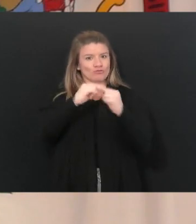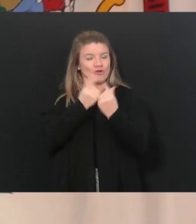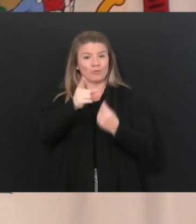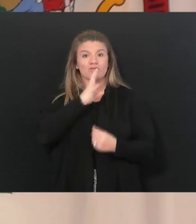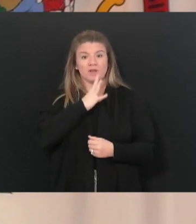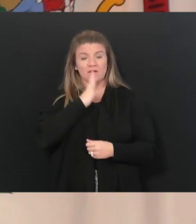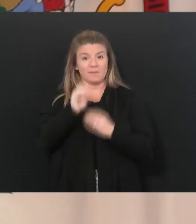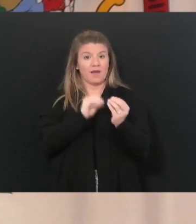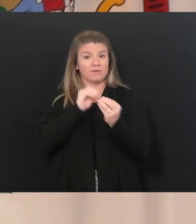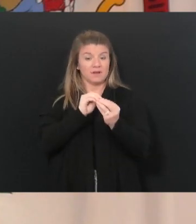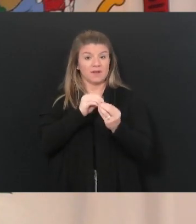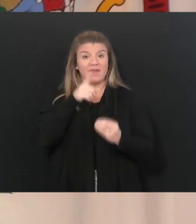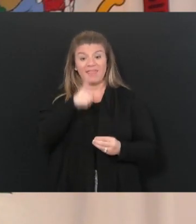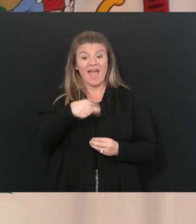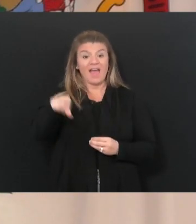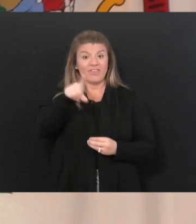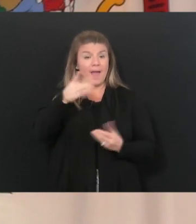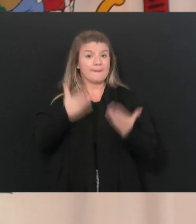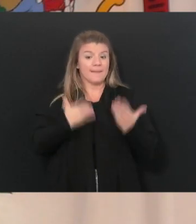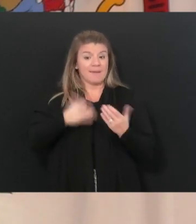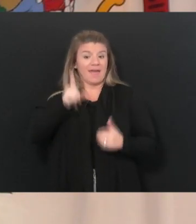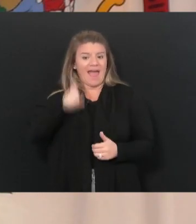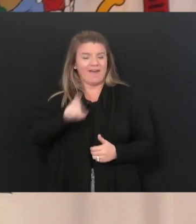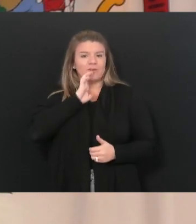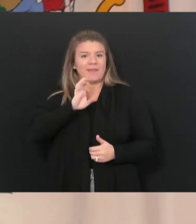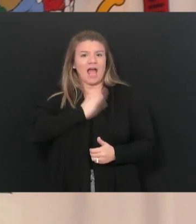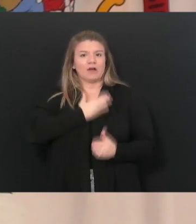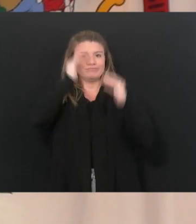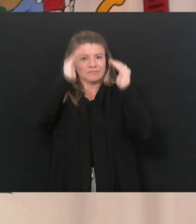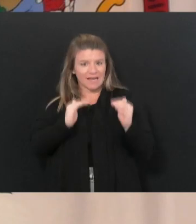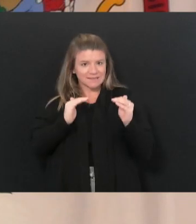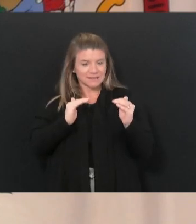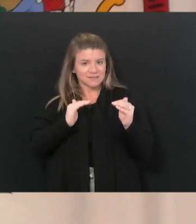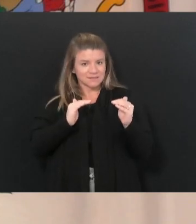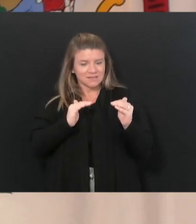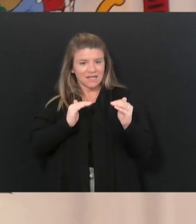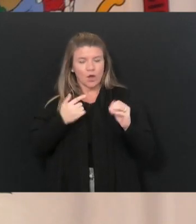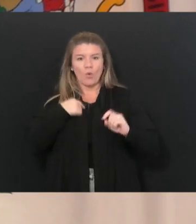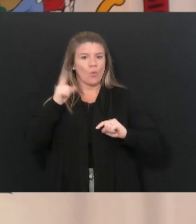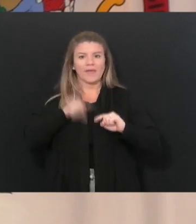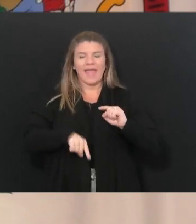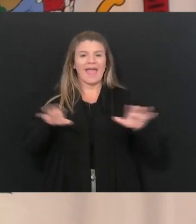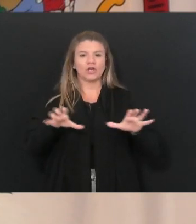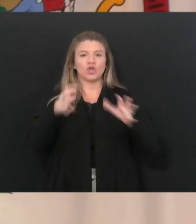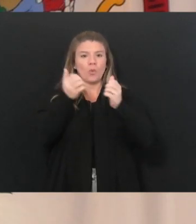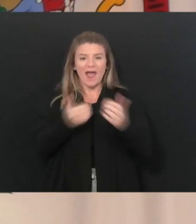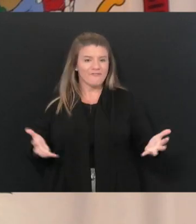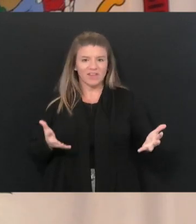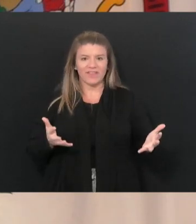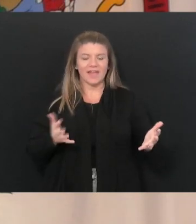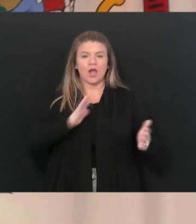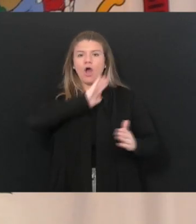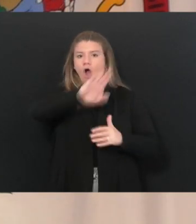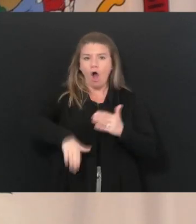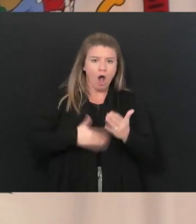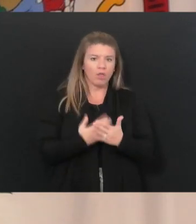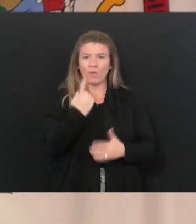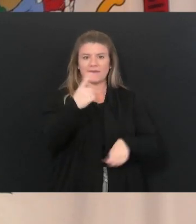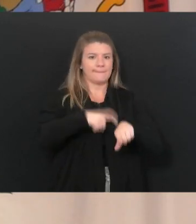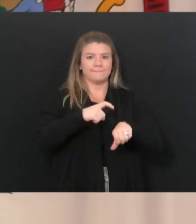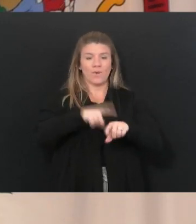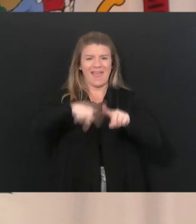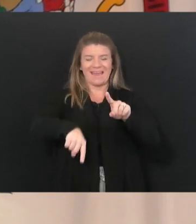there, Kenny, have to be our next step. We can't knock down every barrier all at once. We